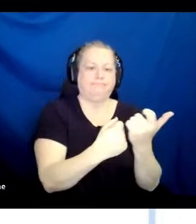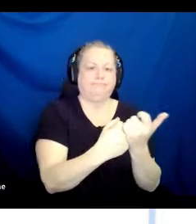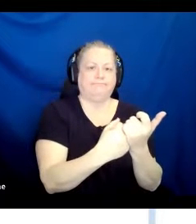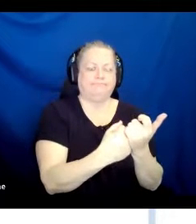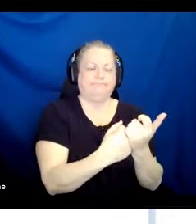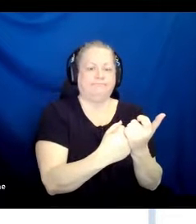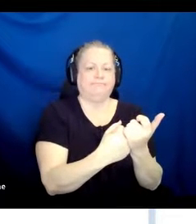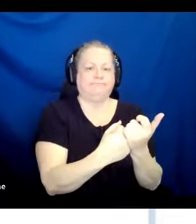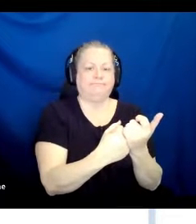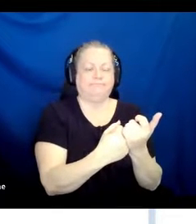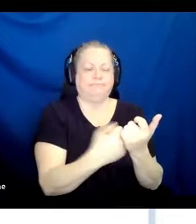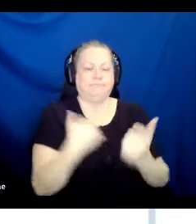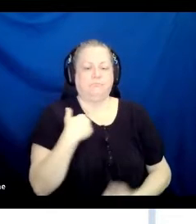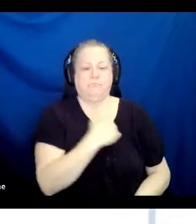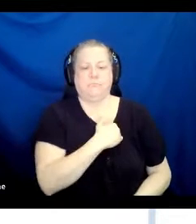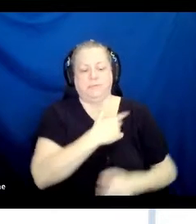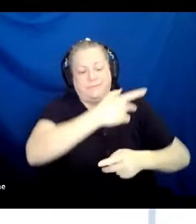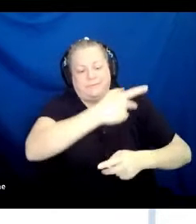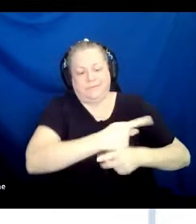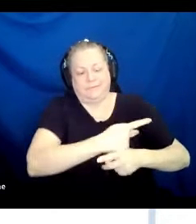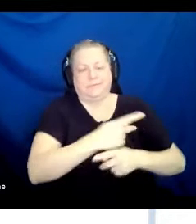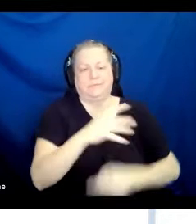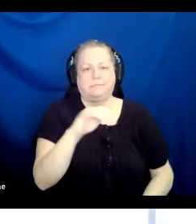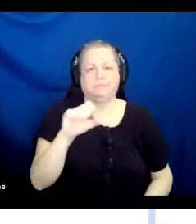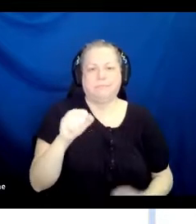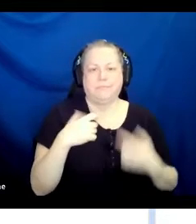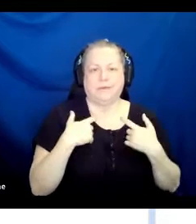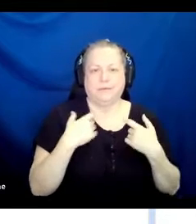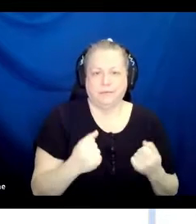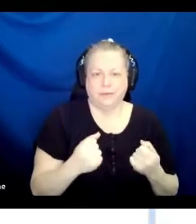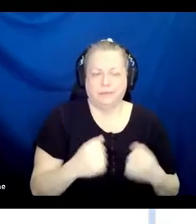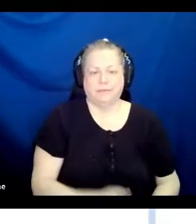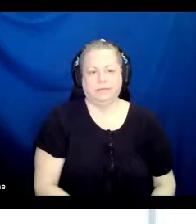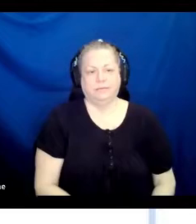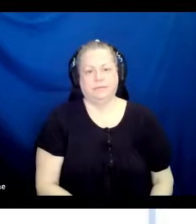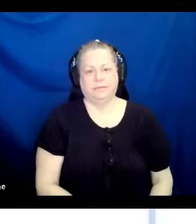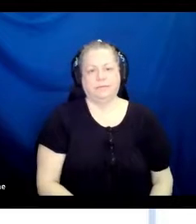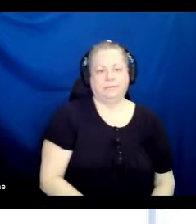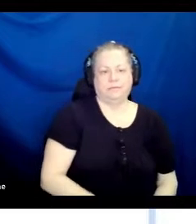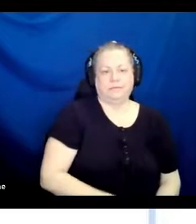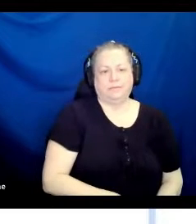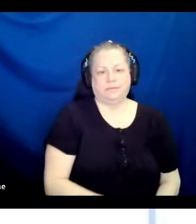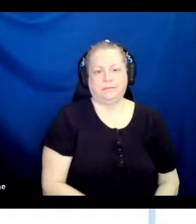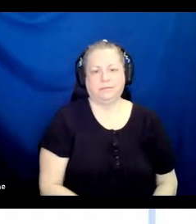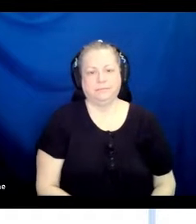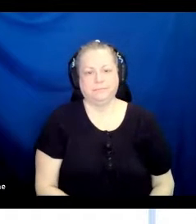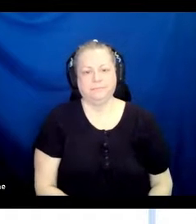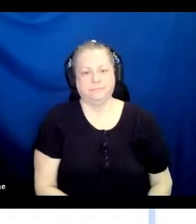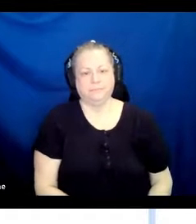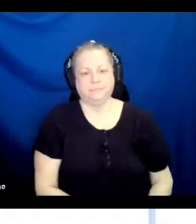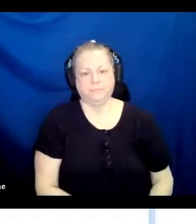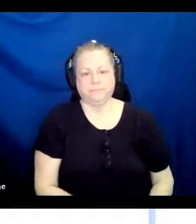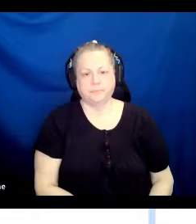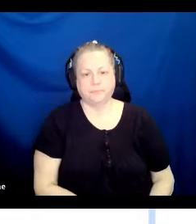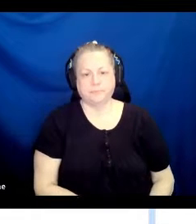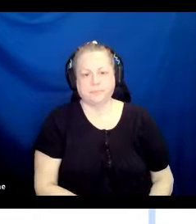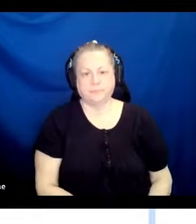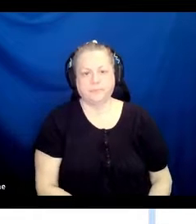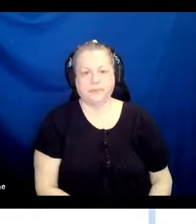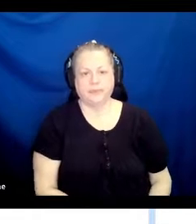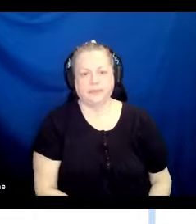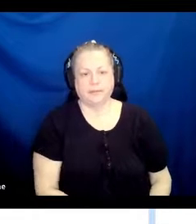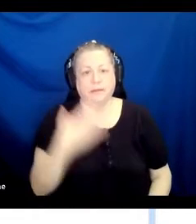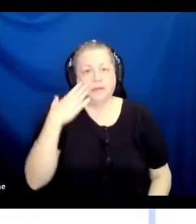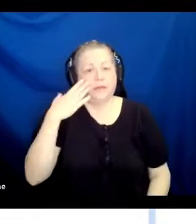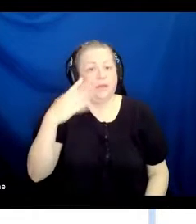MassHealth eligibility. There's no implication that by going through this presentation, you have access to a member's